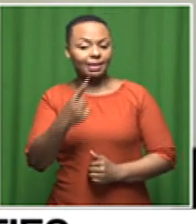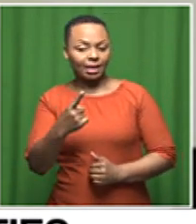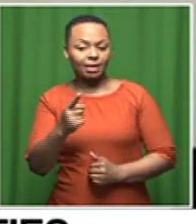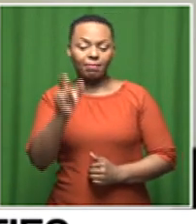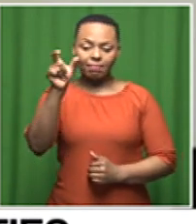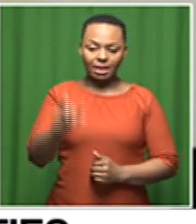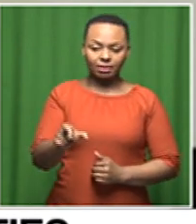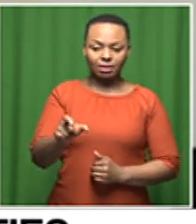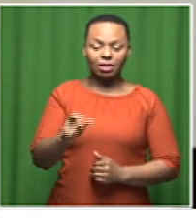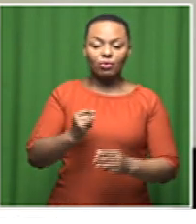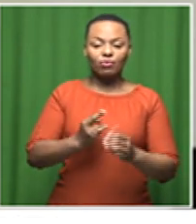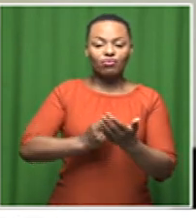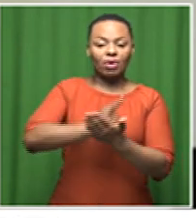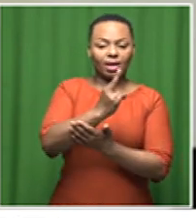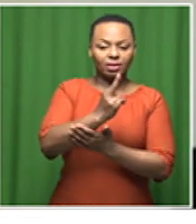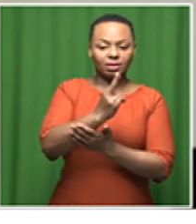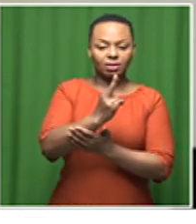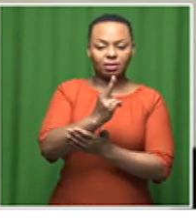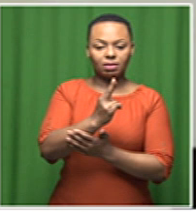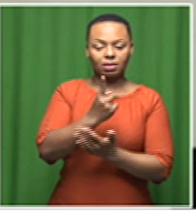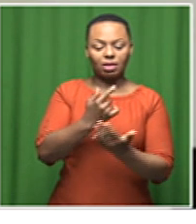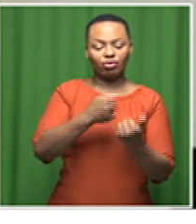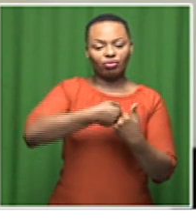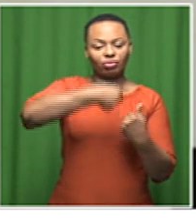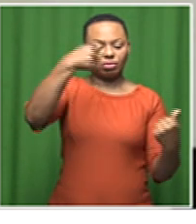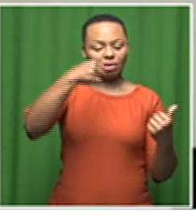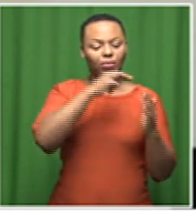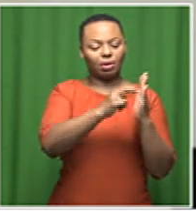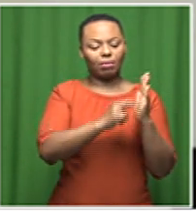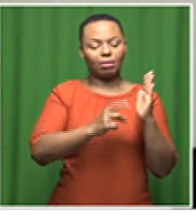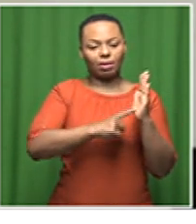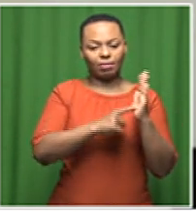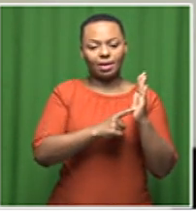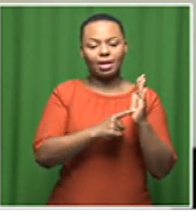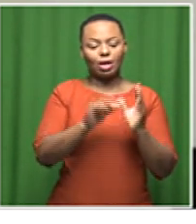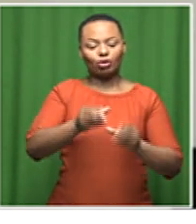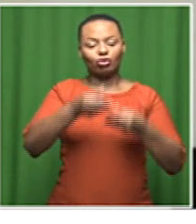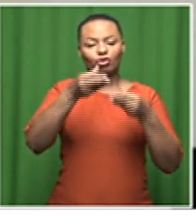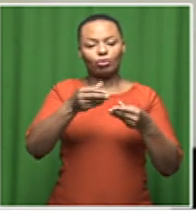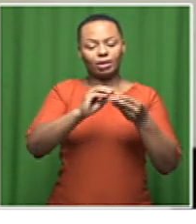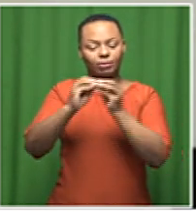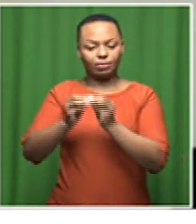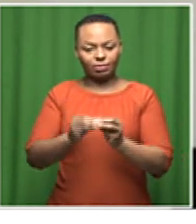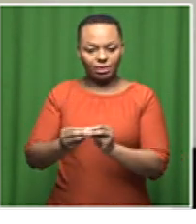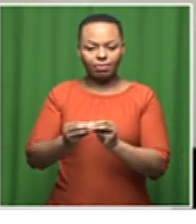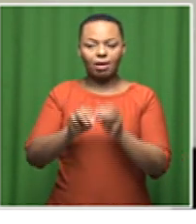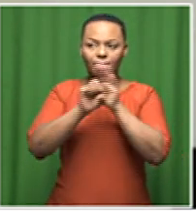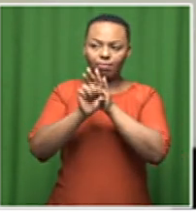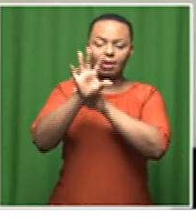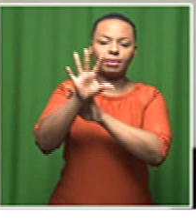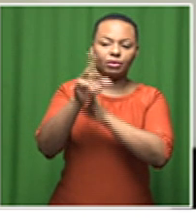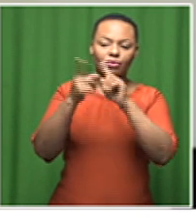Rights Charter is actually a document that has been developed and published by the National Department of